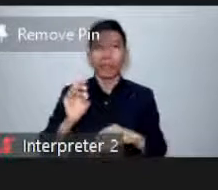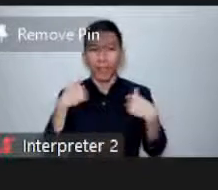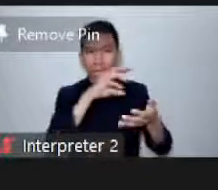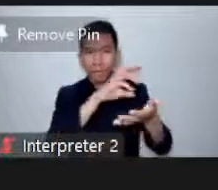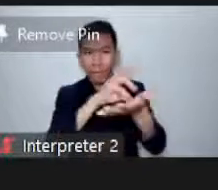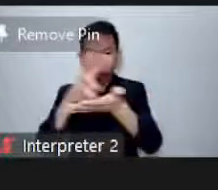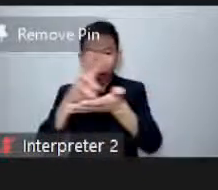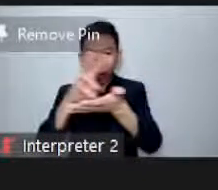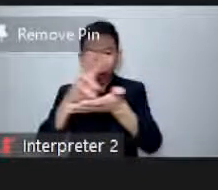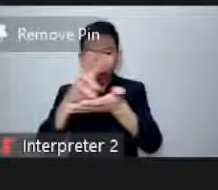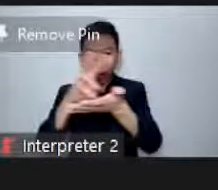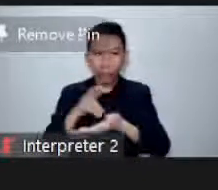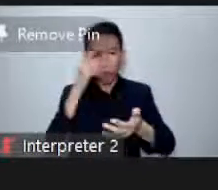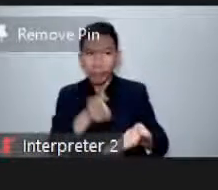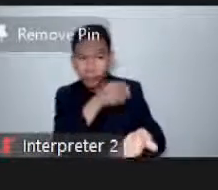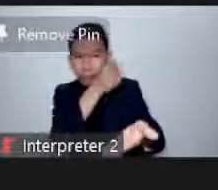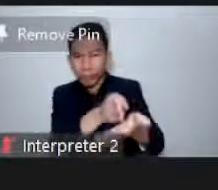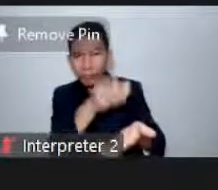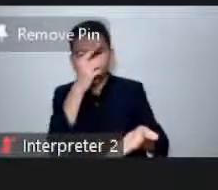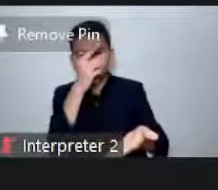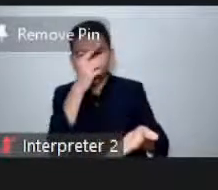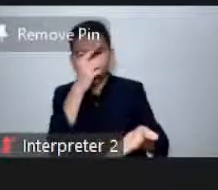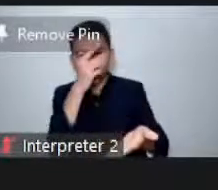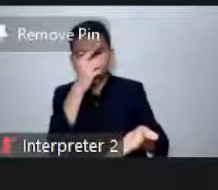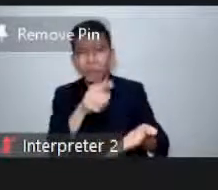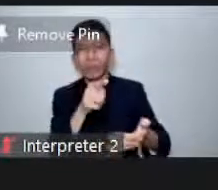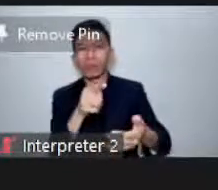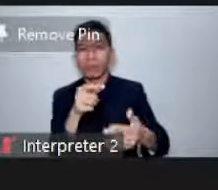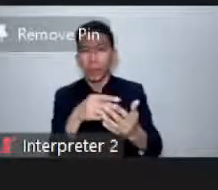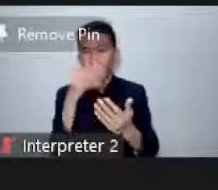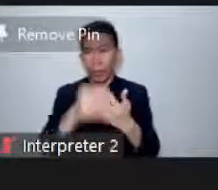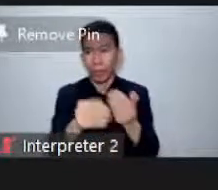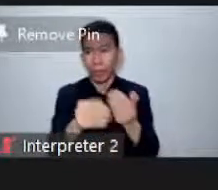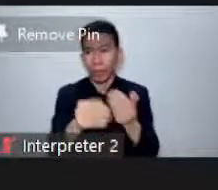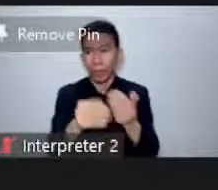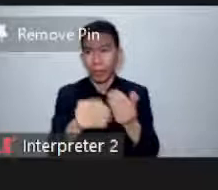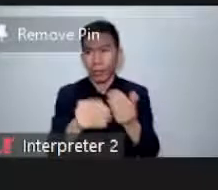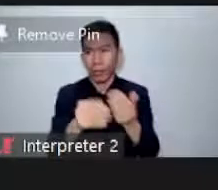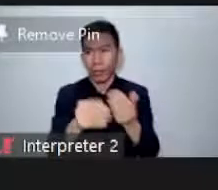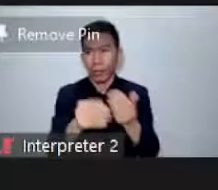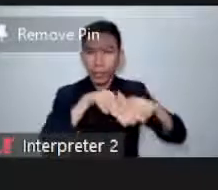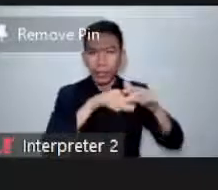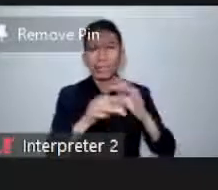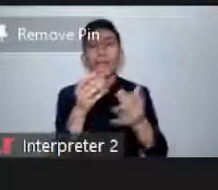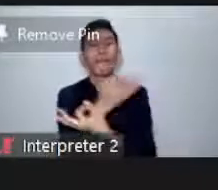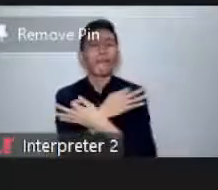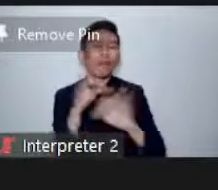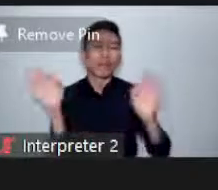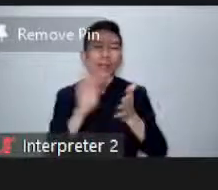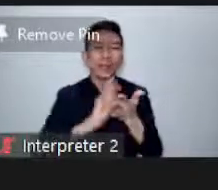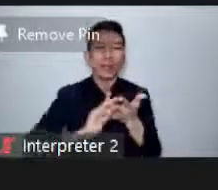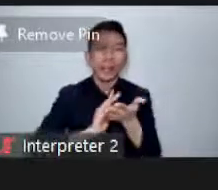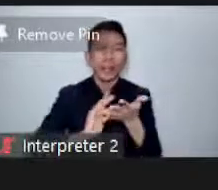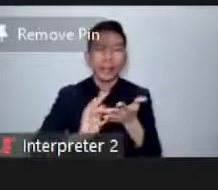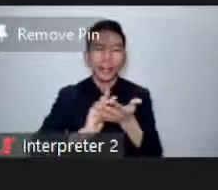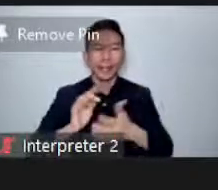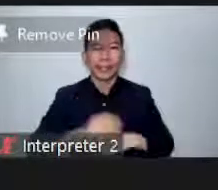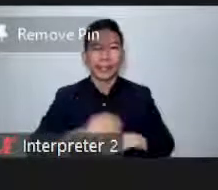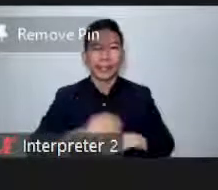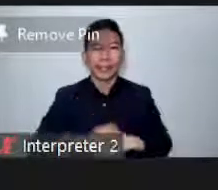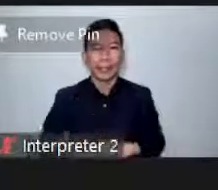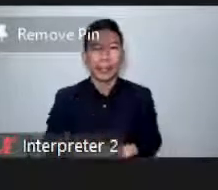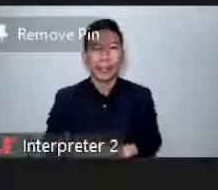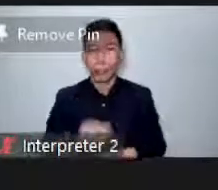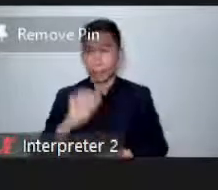Palliative Medicines Access Program and avail of our free medicines. Please be reminded that the Philippine Children's